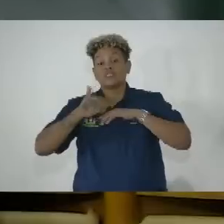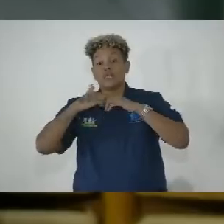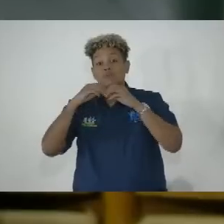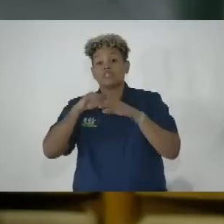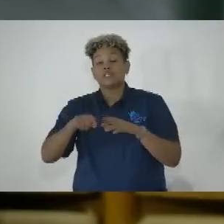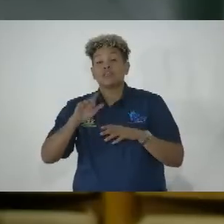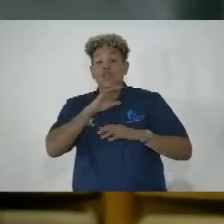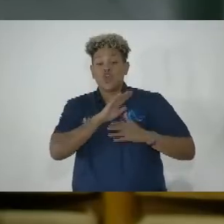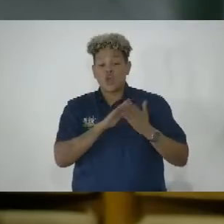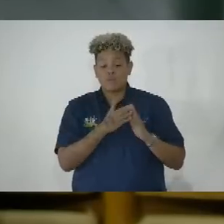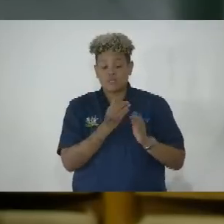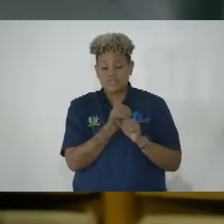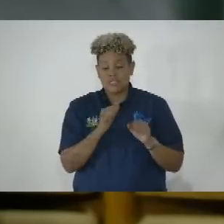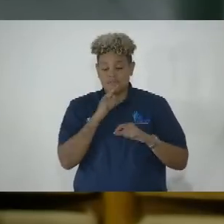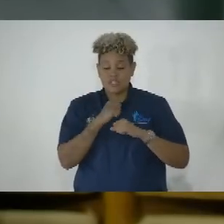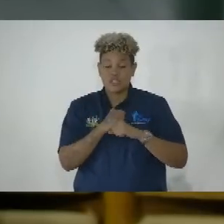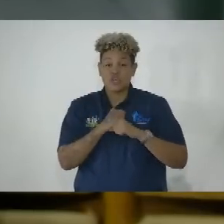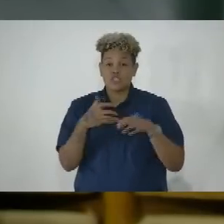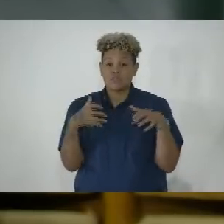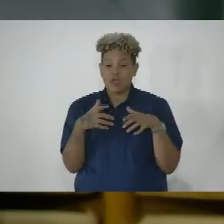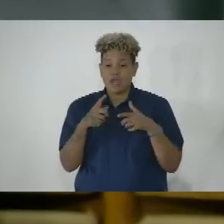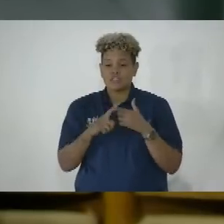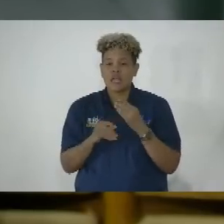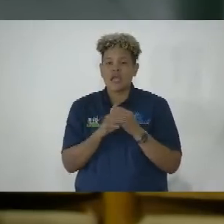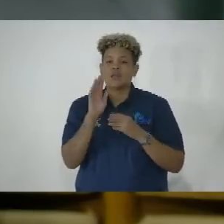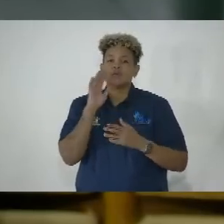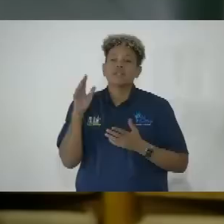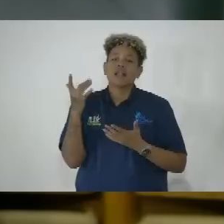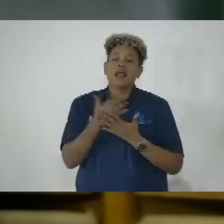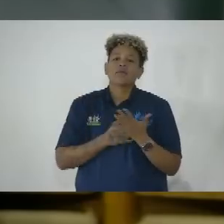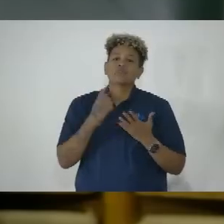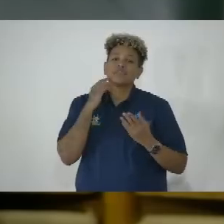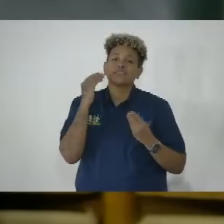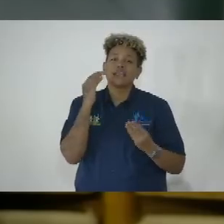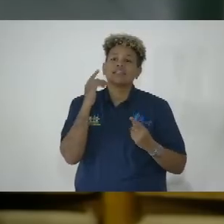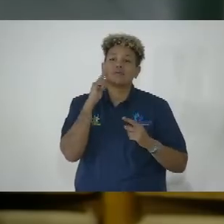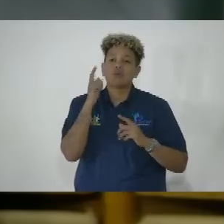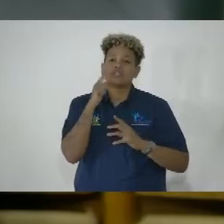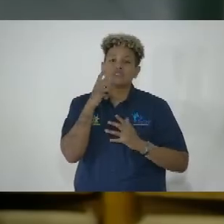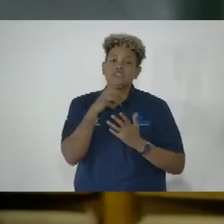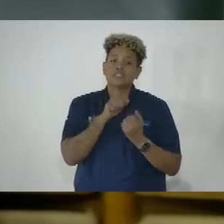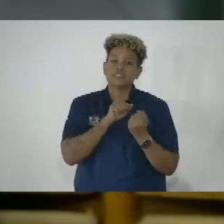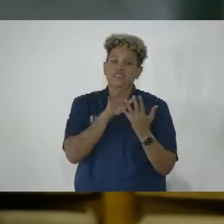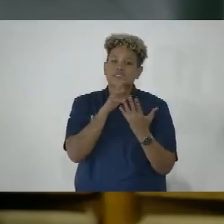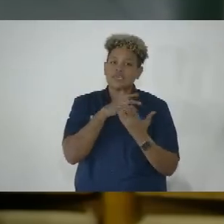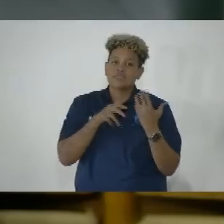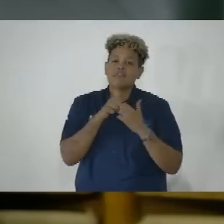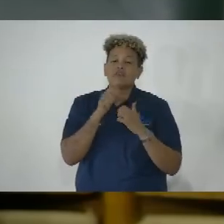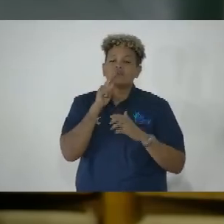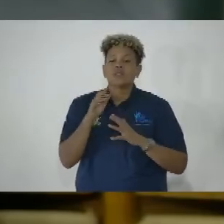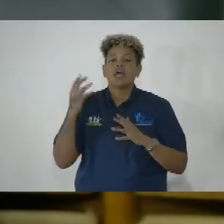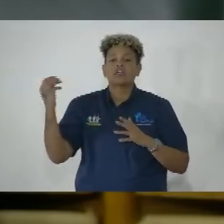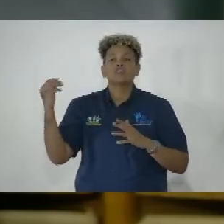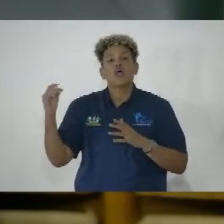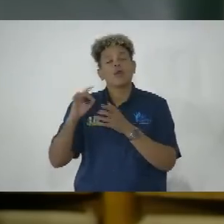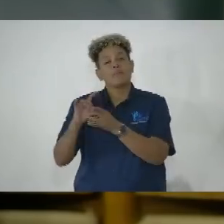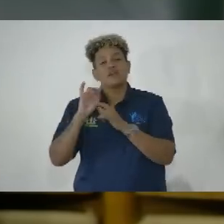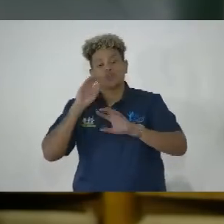the Community Safety and Security Branch that will capture data and will interface with external partners to provide for